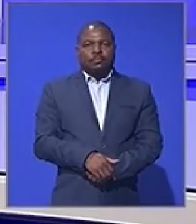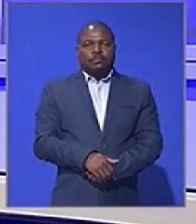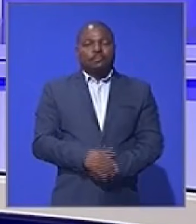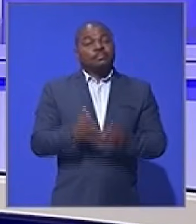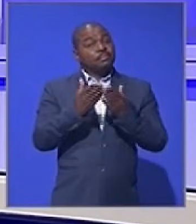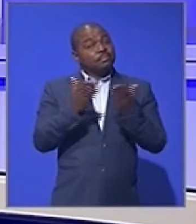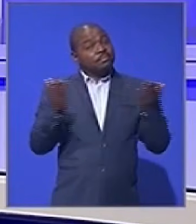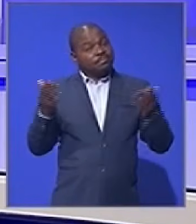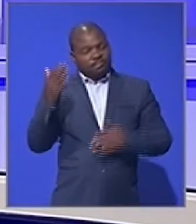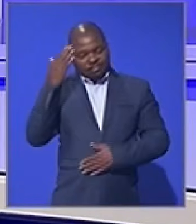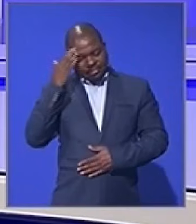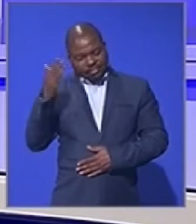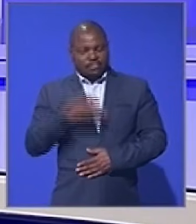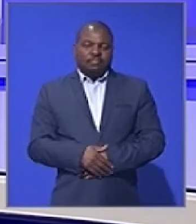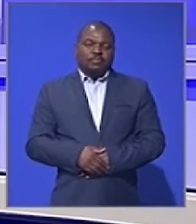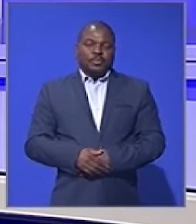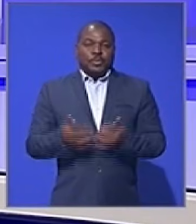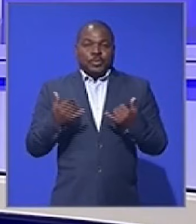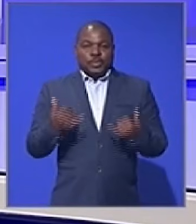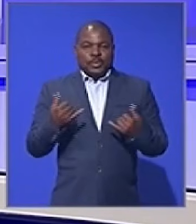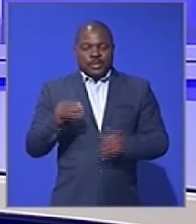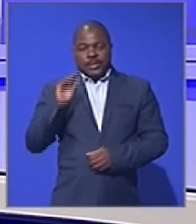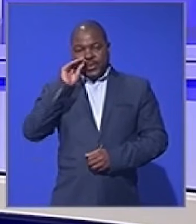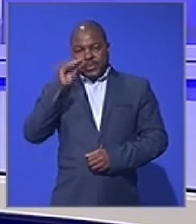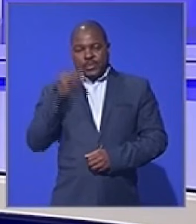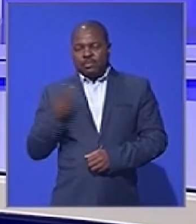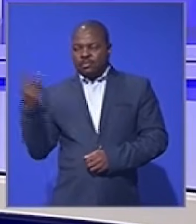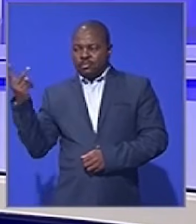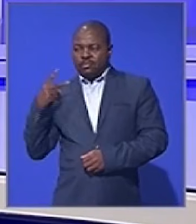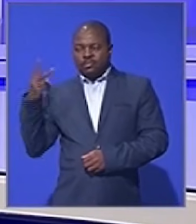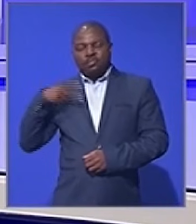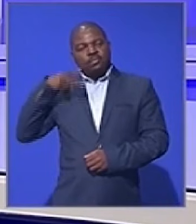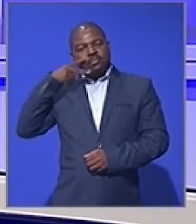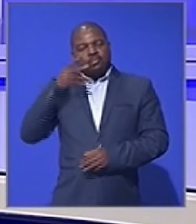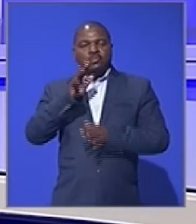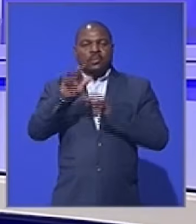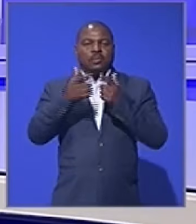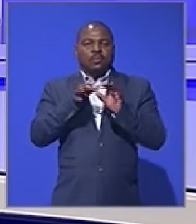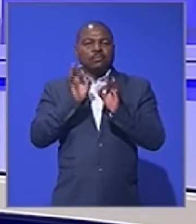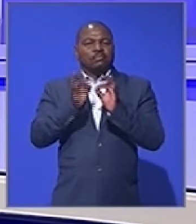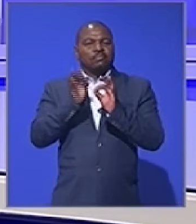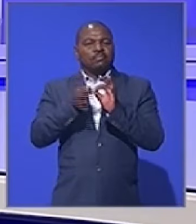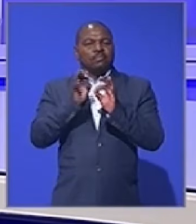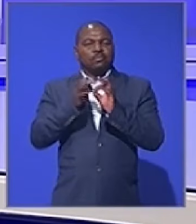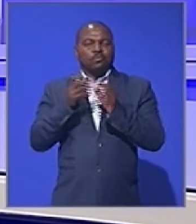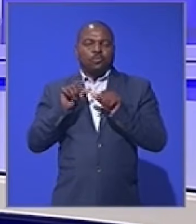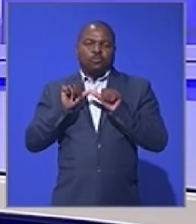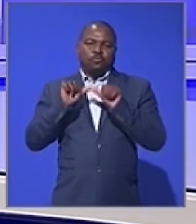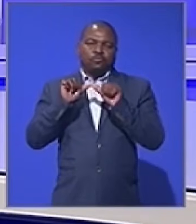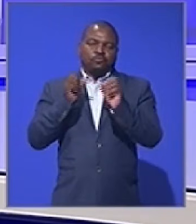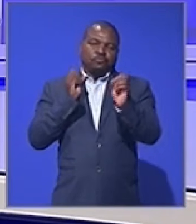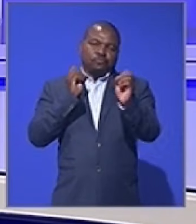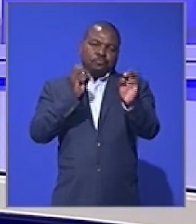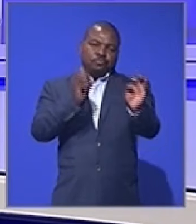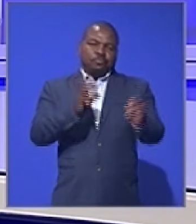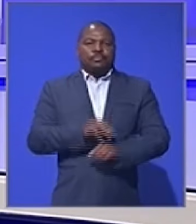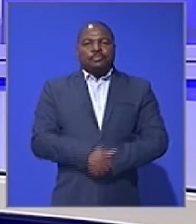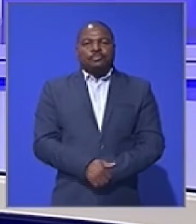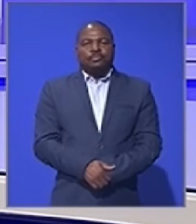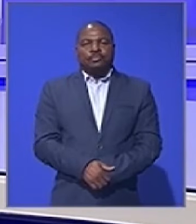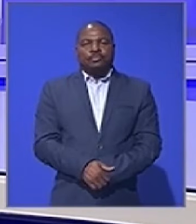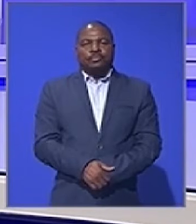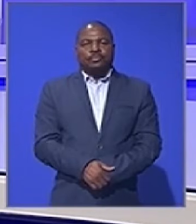Batho bešo thobela ditabeng tša bošegombio ke swere tsela le mošomi mmogo wa polelo ya diatla Augustine